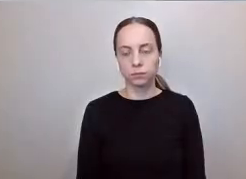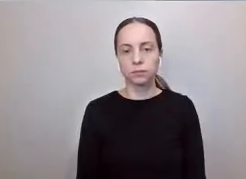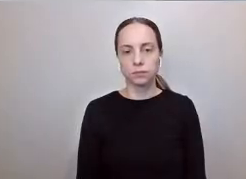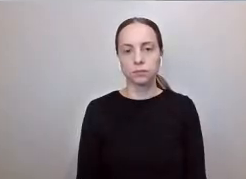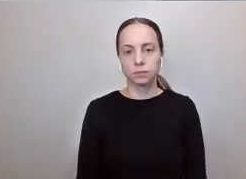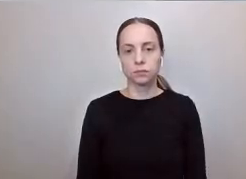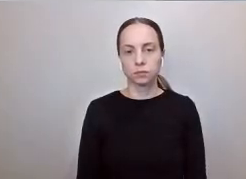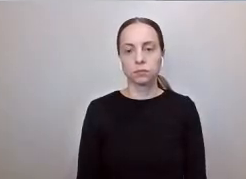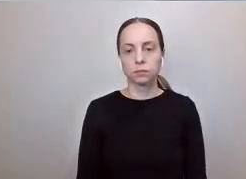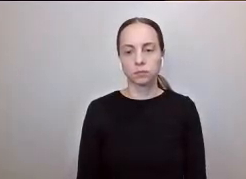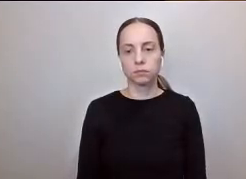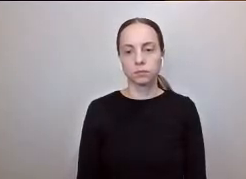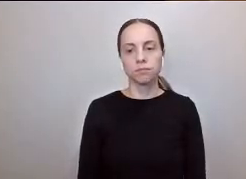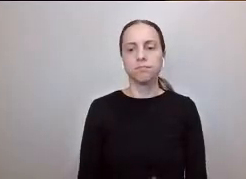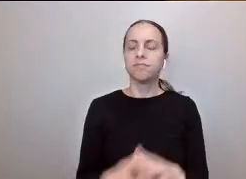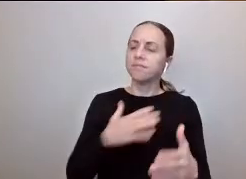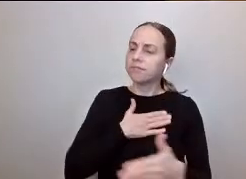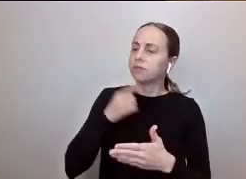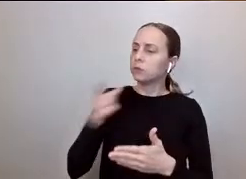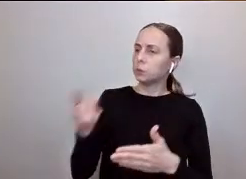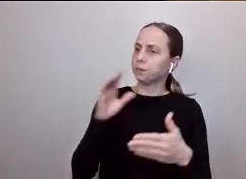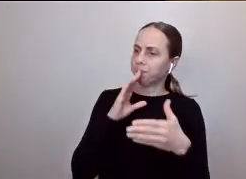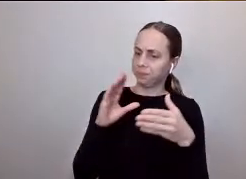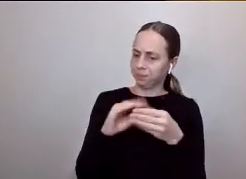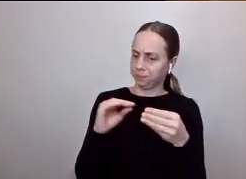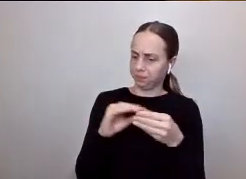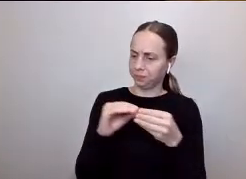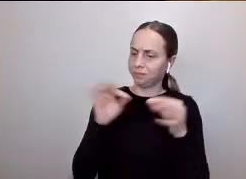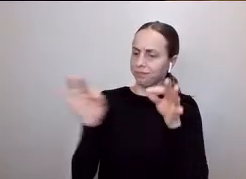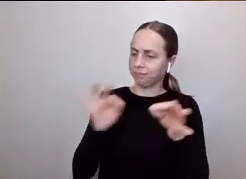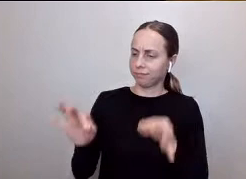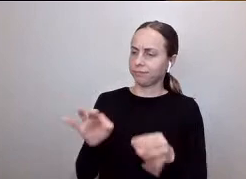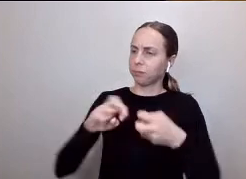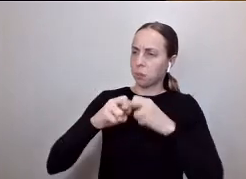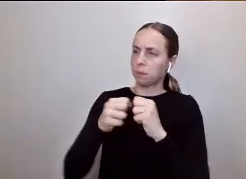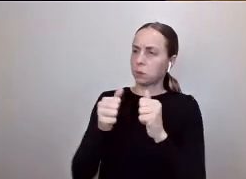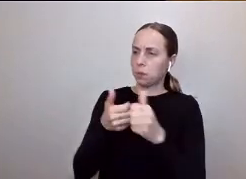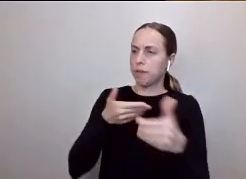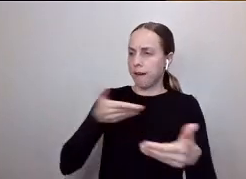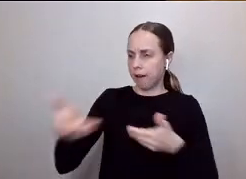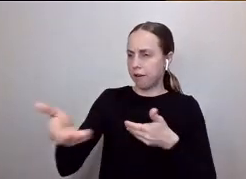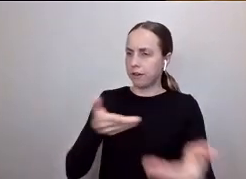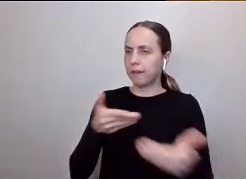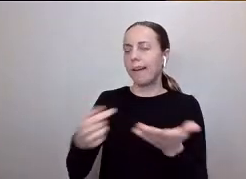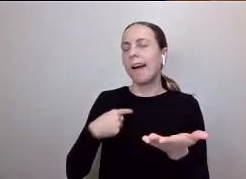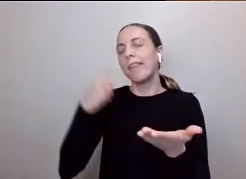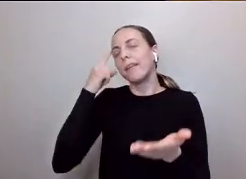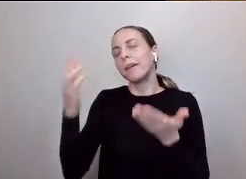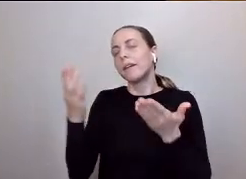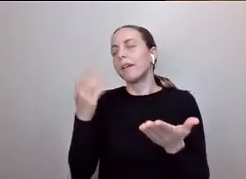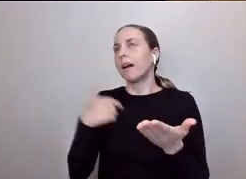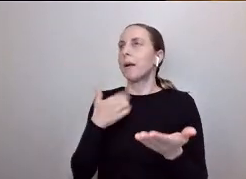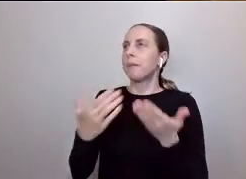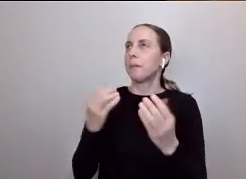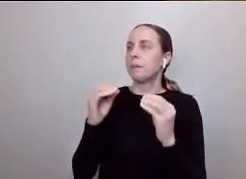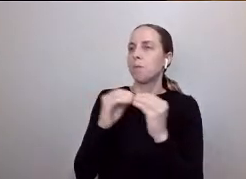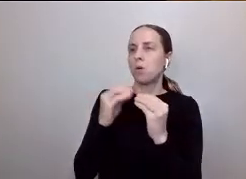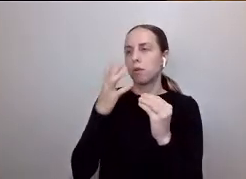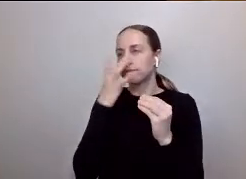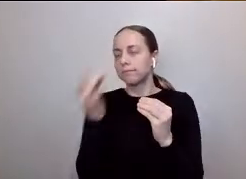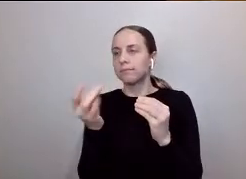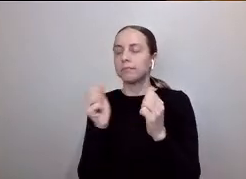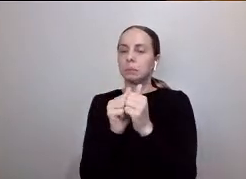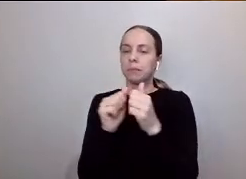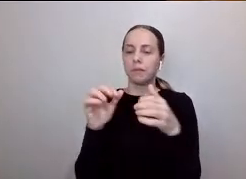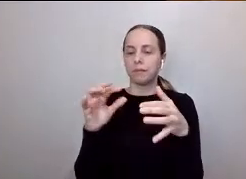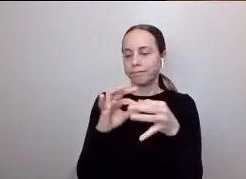difficulties in hiring. I think I was maybe more looking for some commentary around